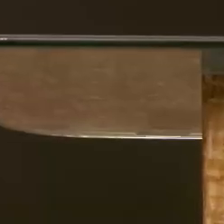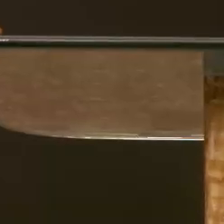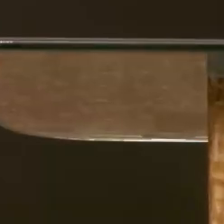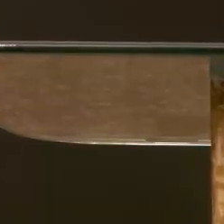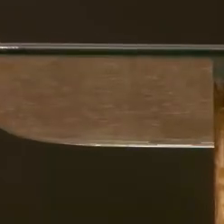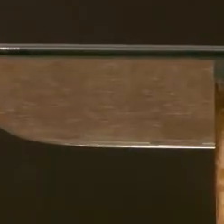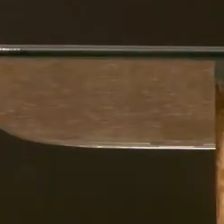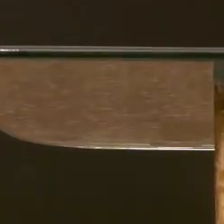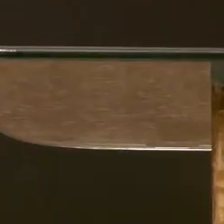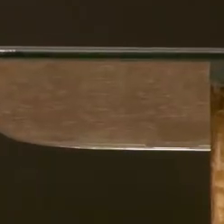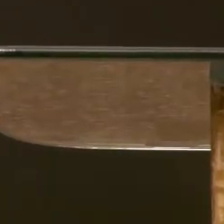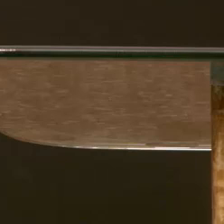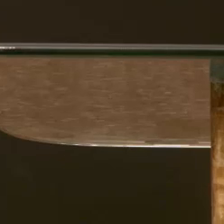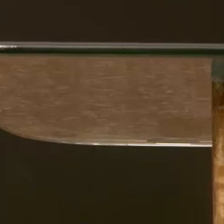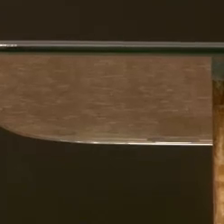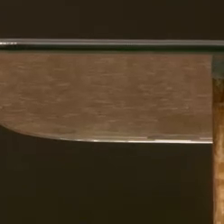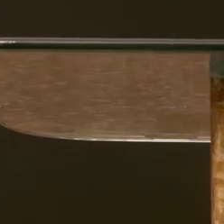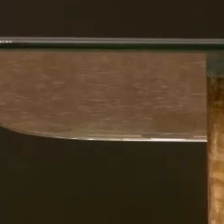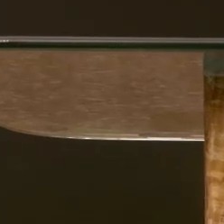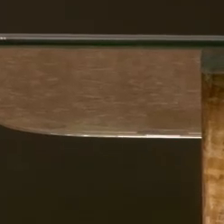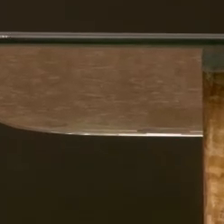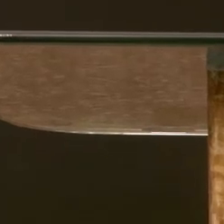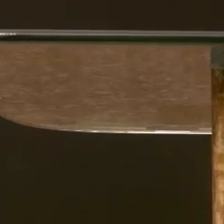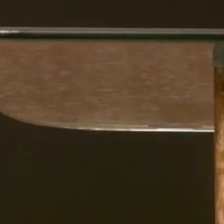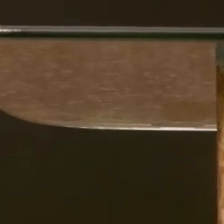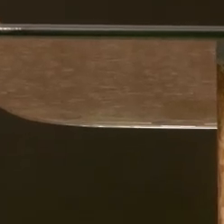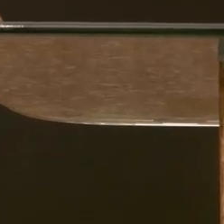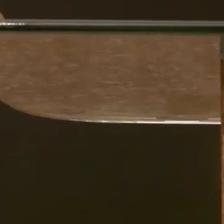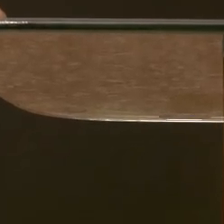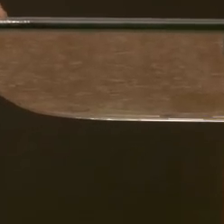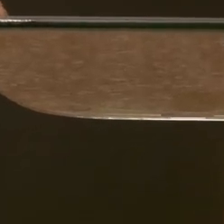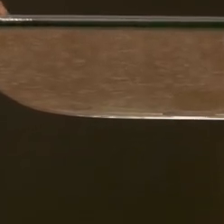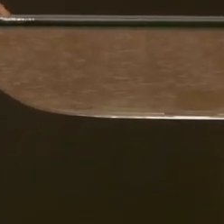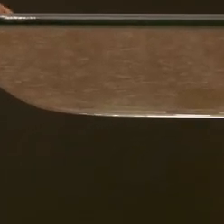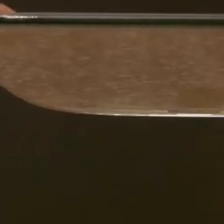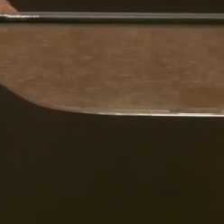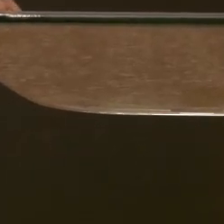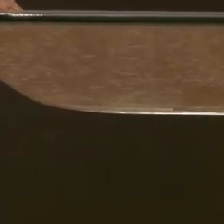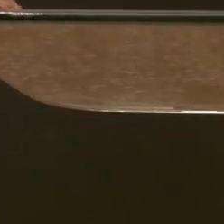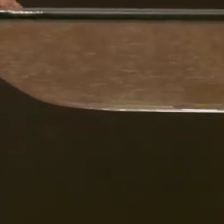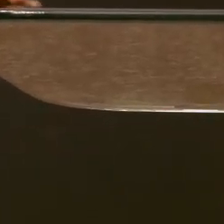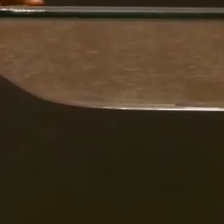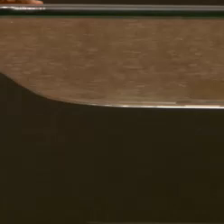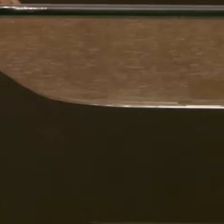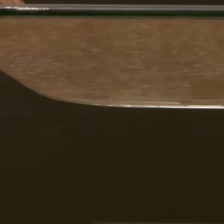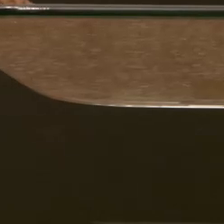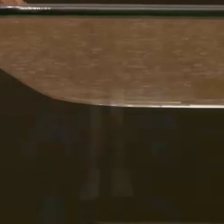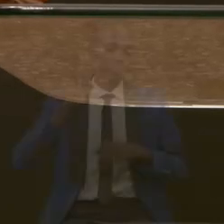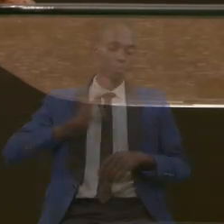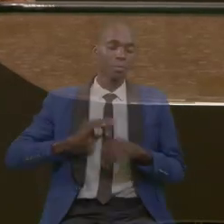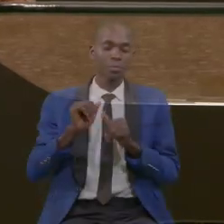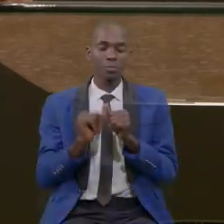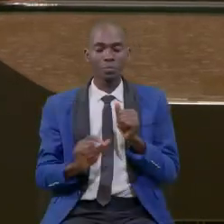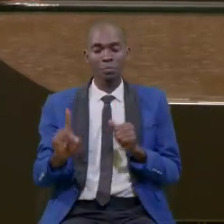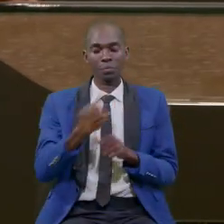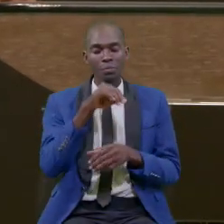people who are connected. We're asking, O Lord, that your word will profit everyone in